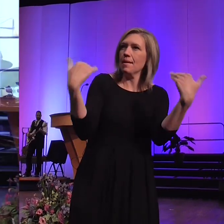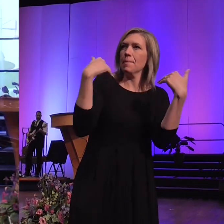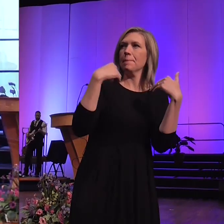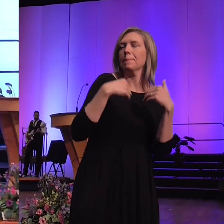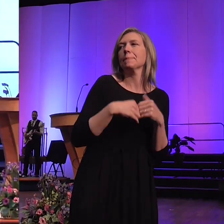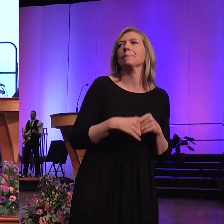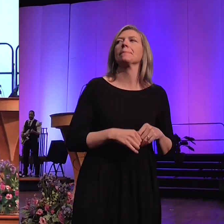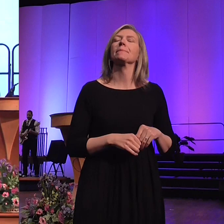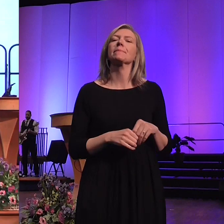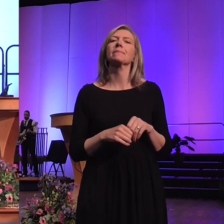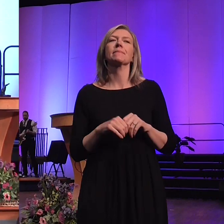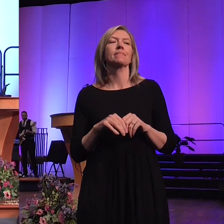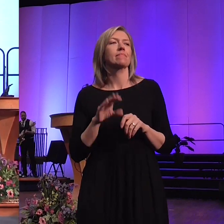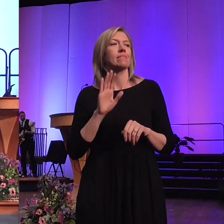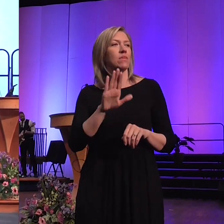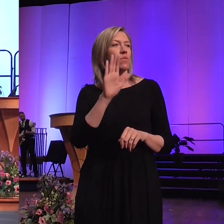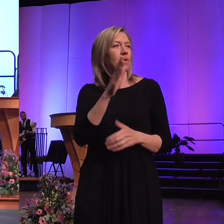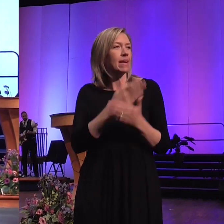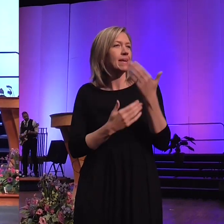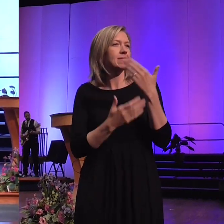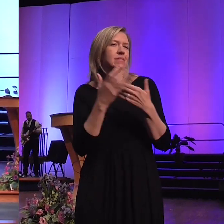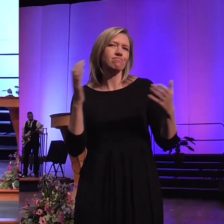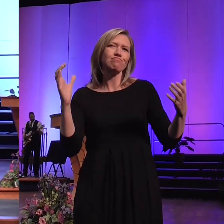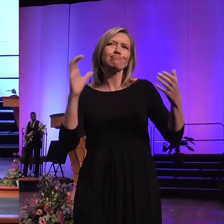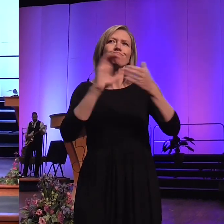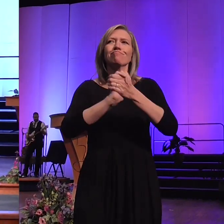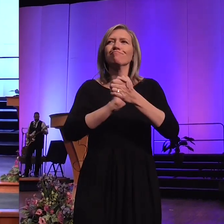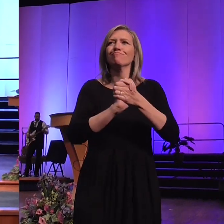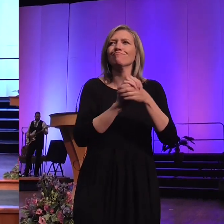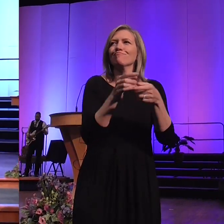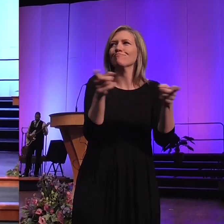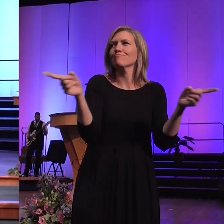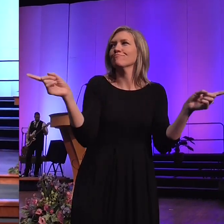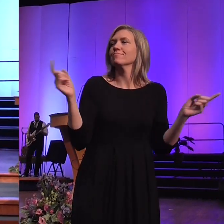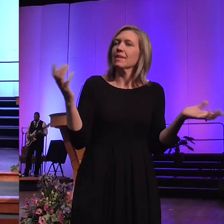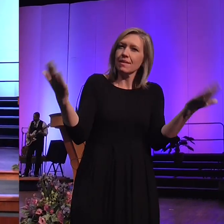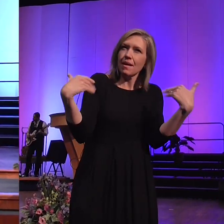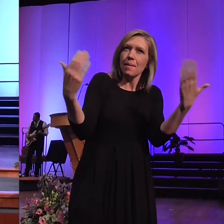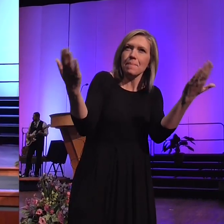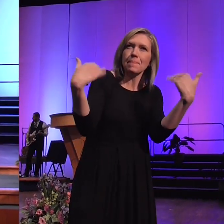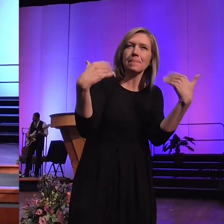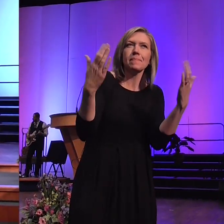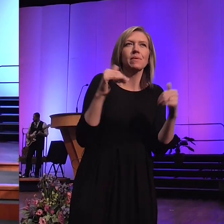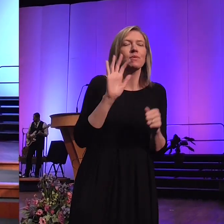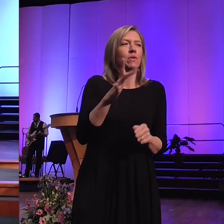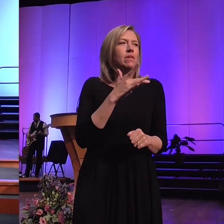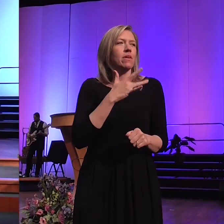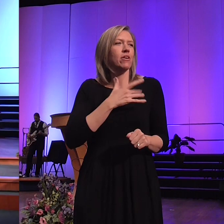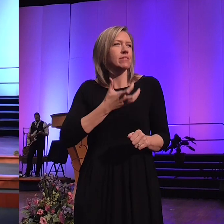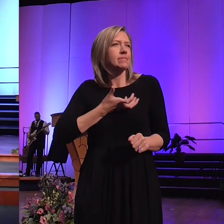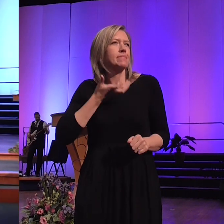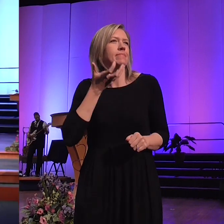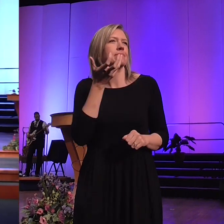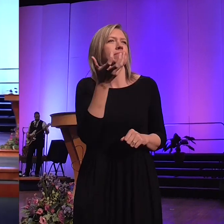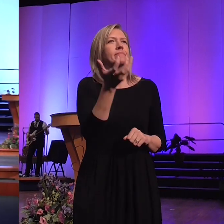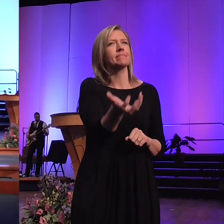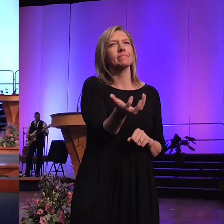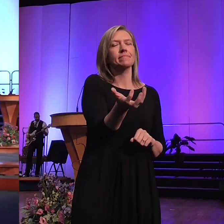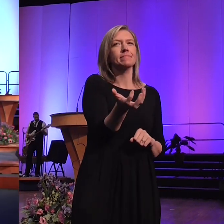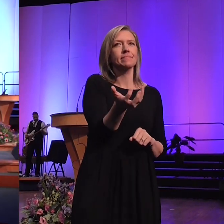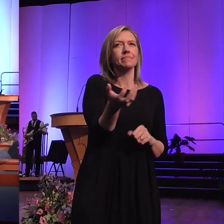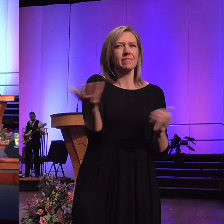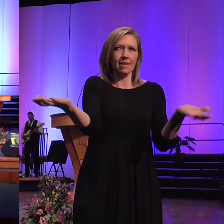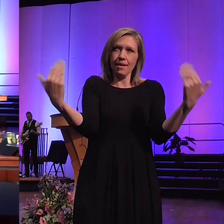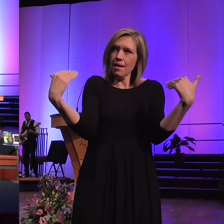Come, take a hand. Come, give your heart.